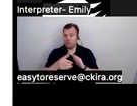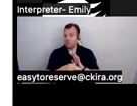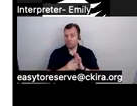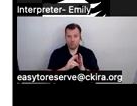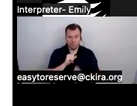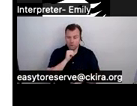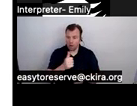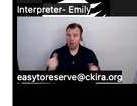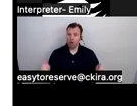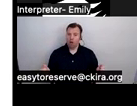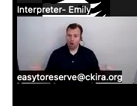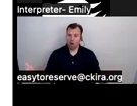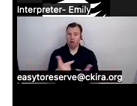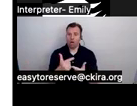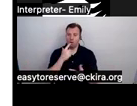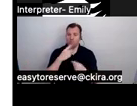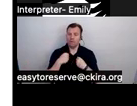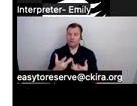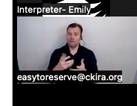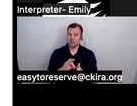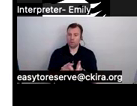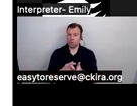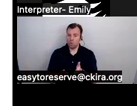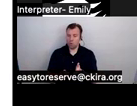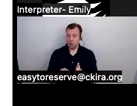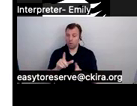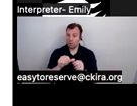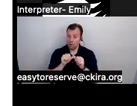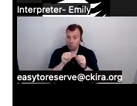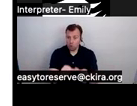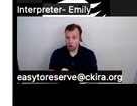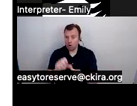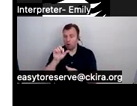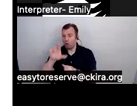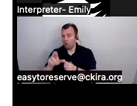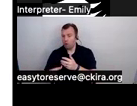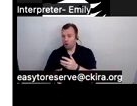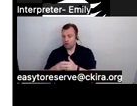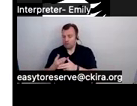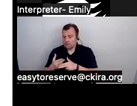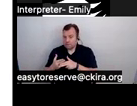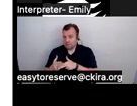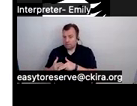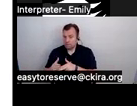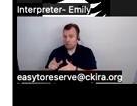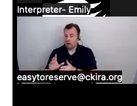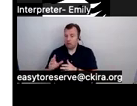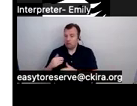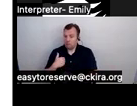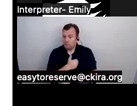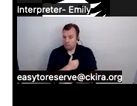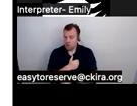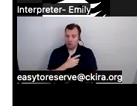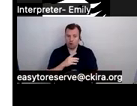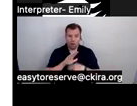not, everyone gives a score, whether you're a permanent member or an ad hoc member, and all the scores